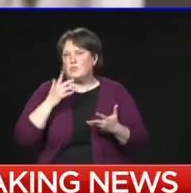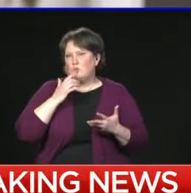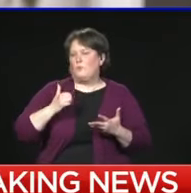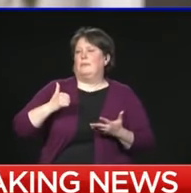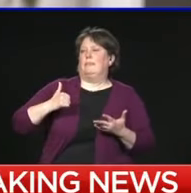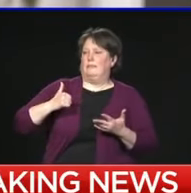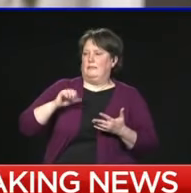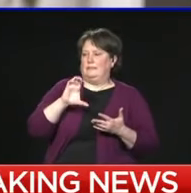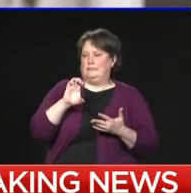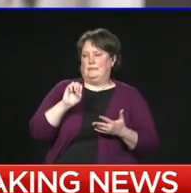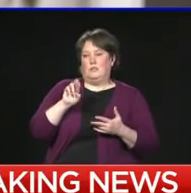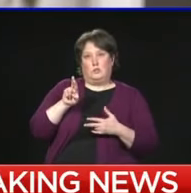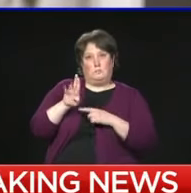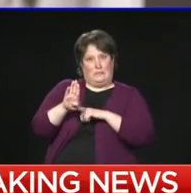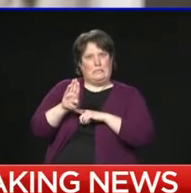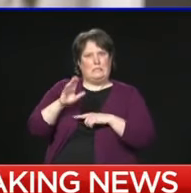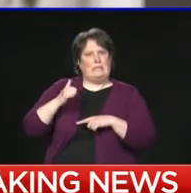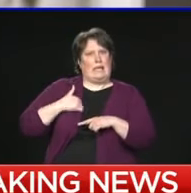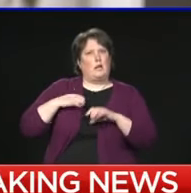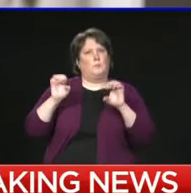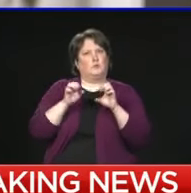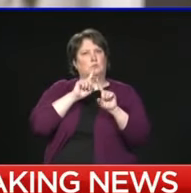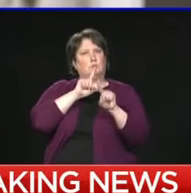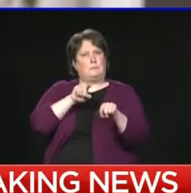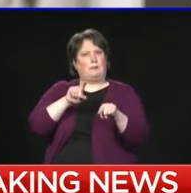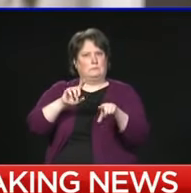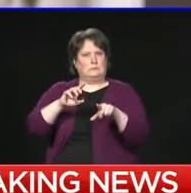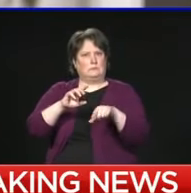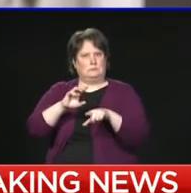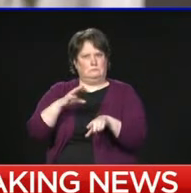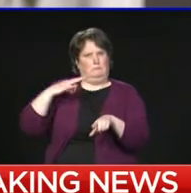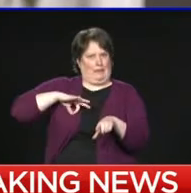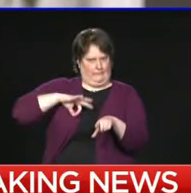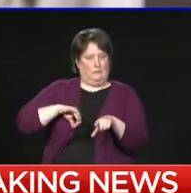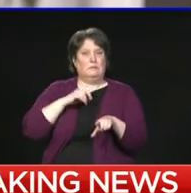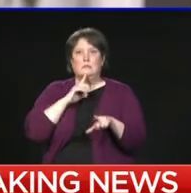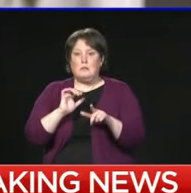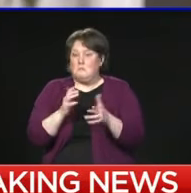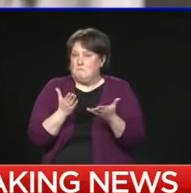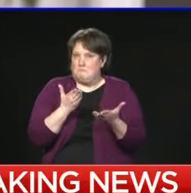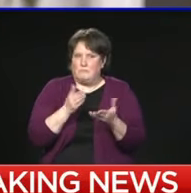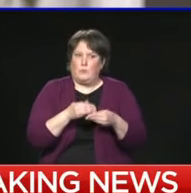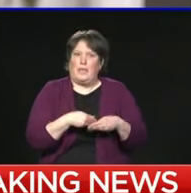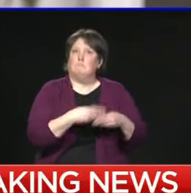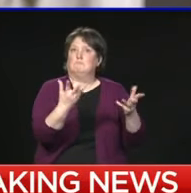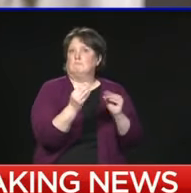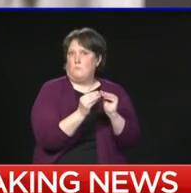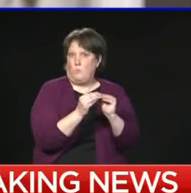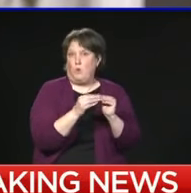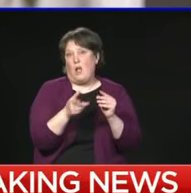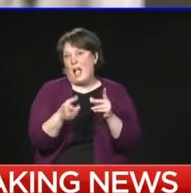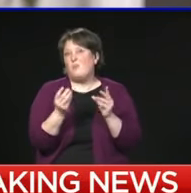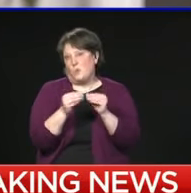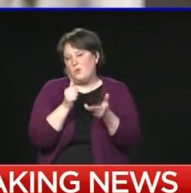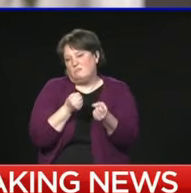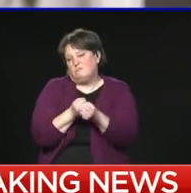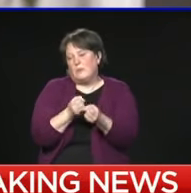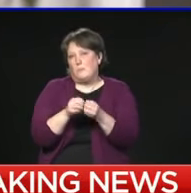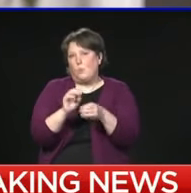but we will also be providing direct assistance to small businesses. There'll be more on that in the coming